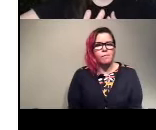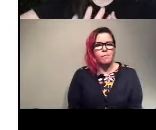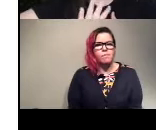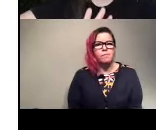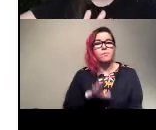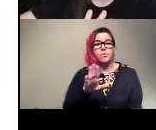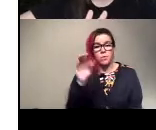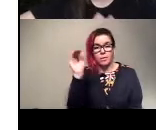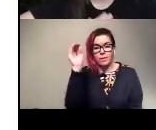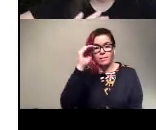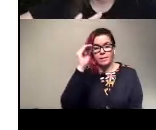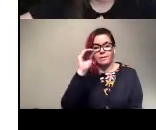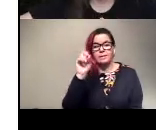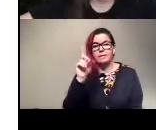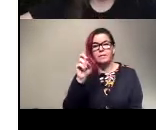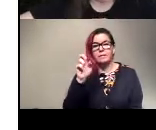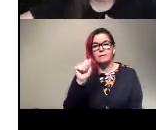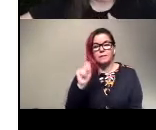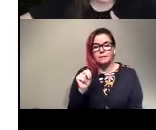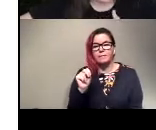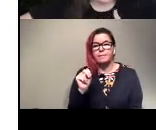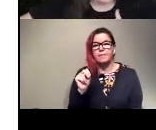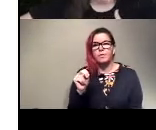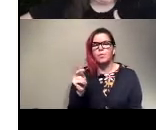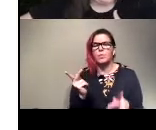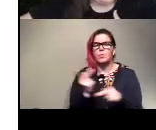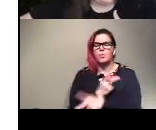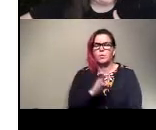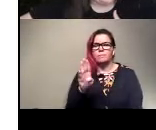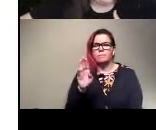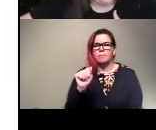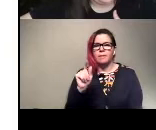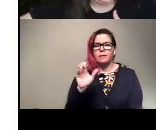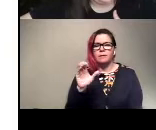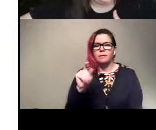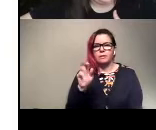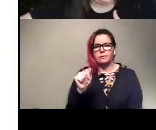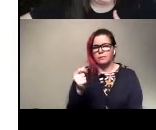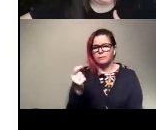opinion, this is from Dean, what is the worst bacteria?